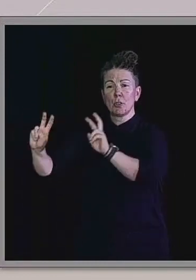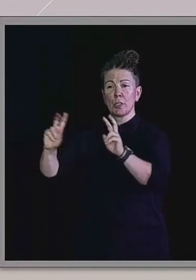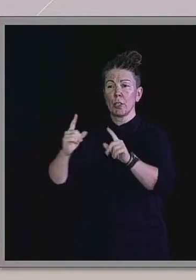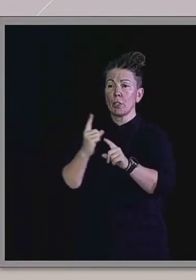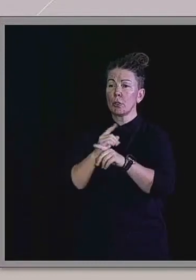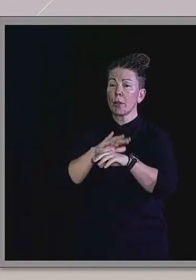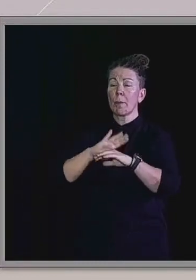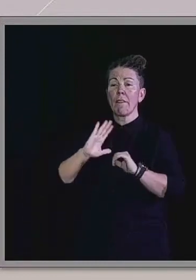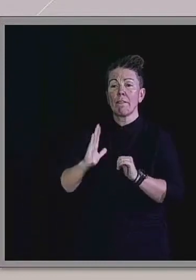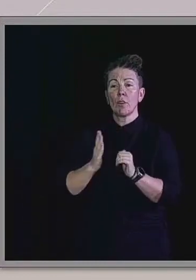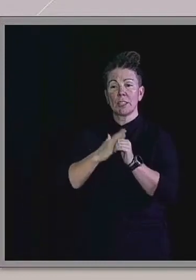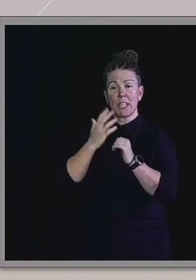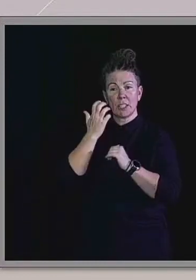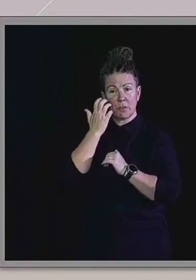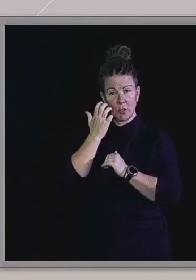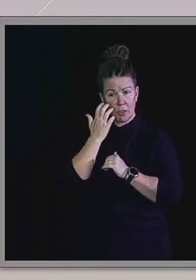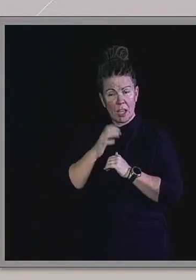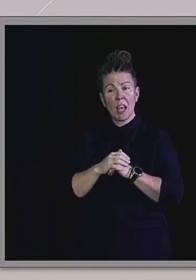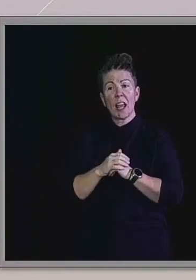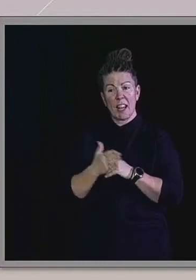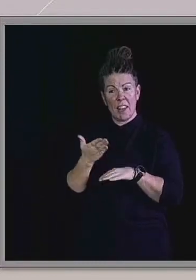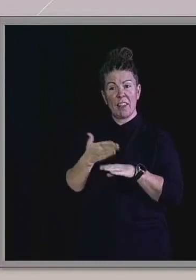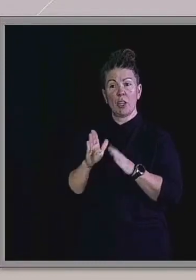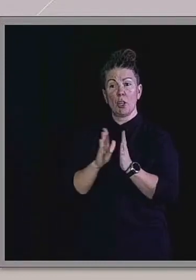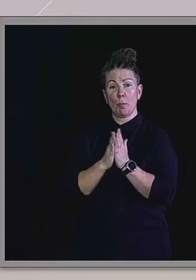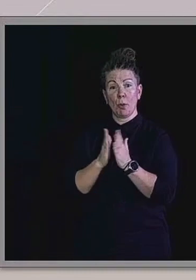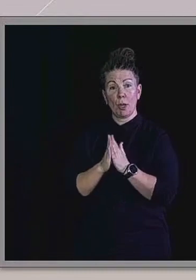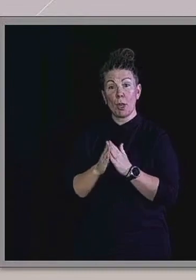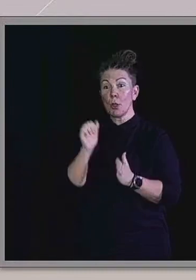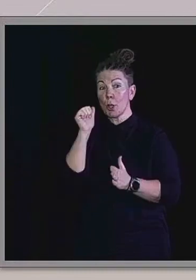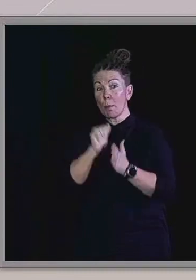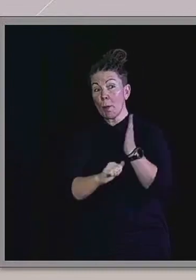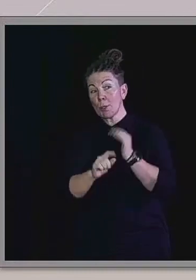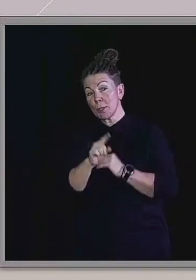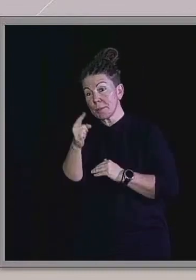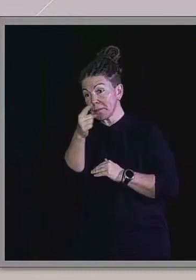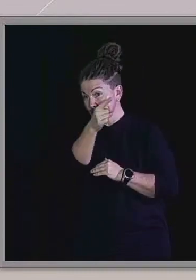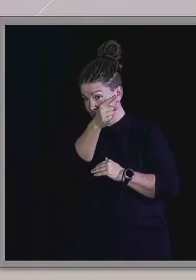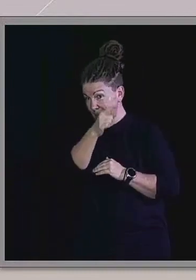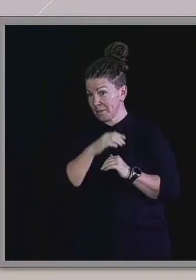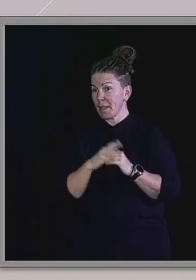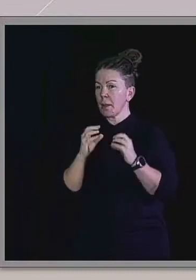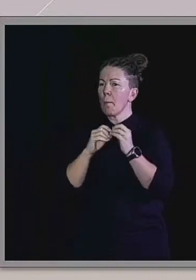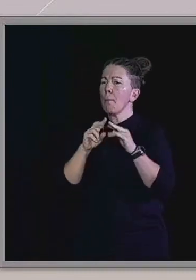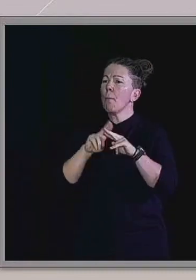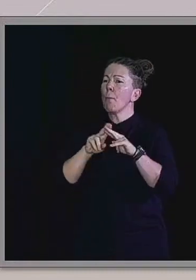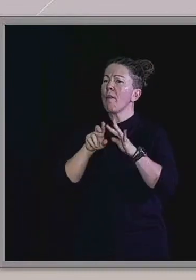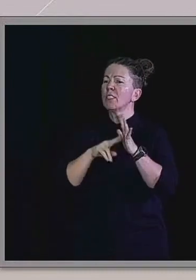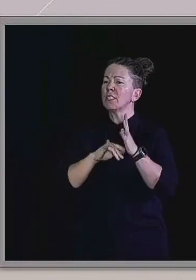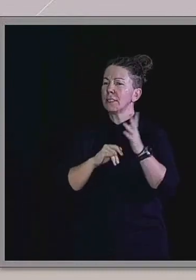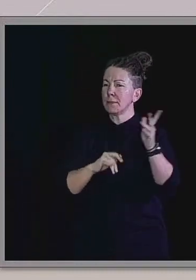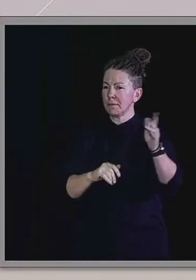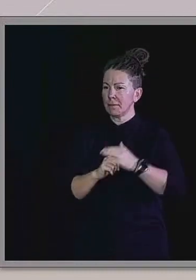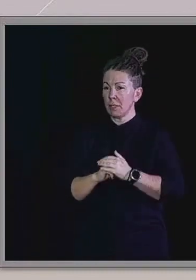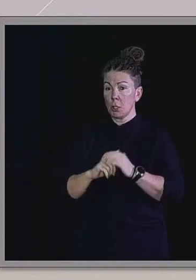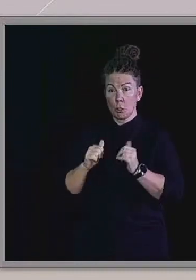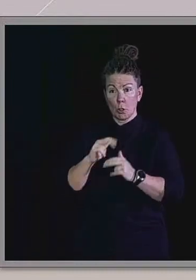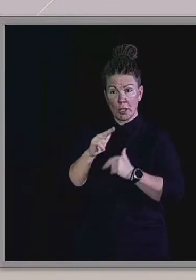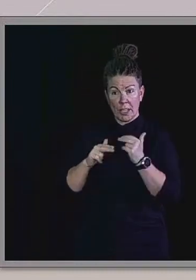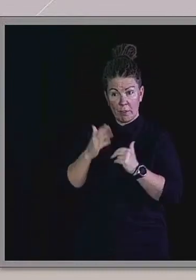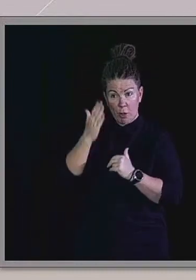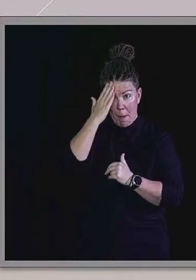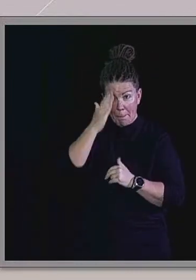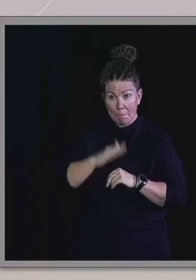Nation futures and their relatively new book, which you can purchase today just through here from Boffins. It is a great gift for your